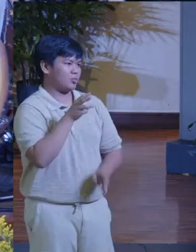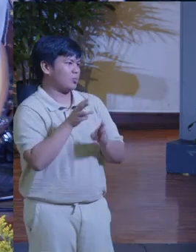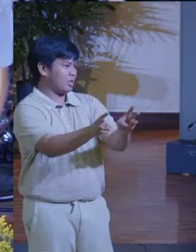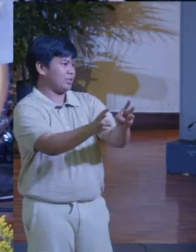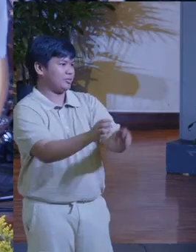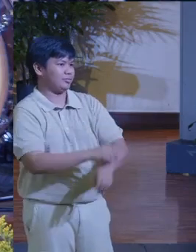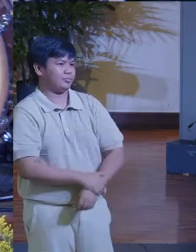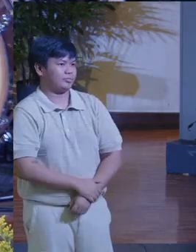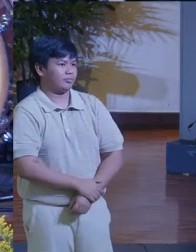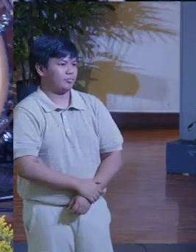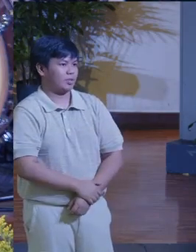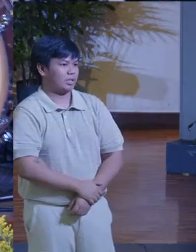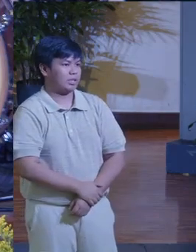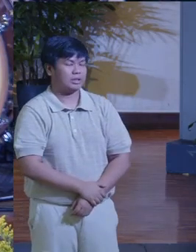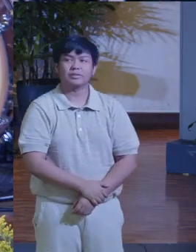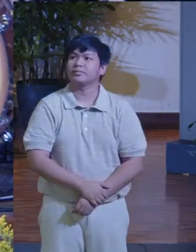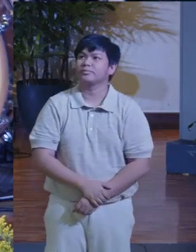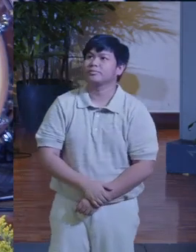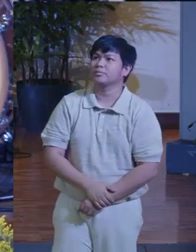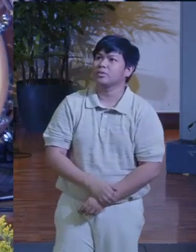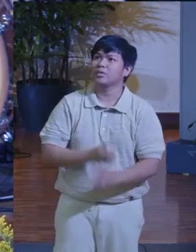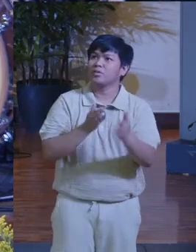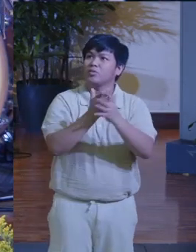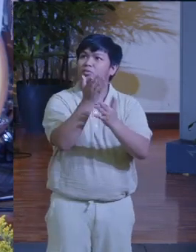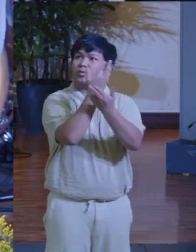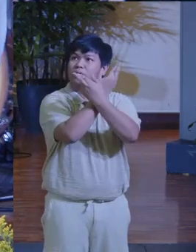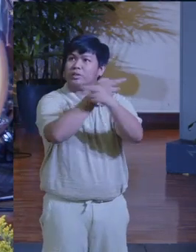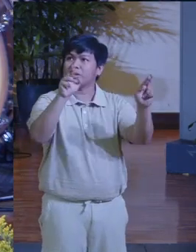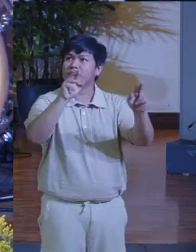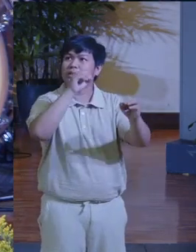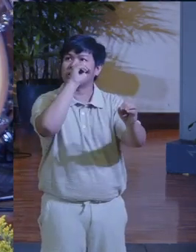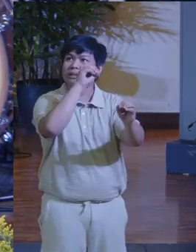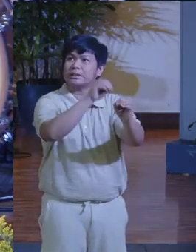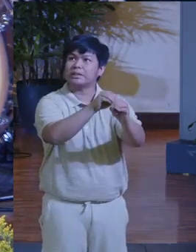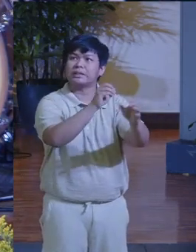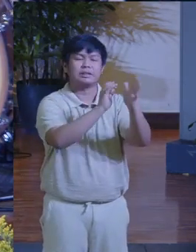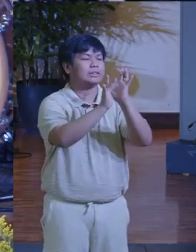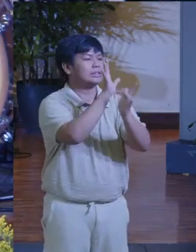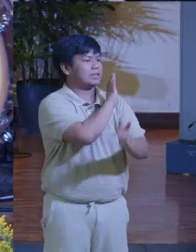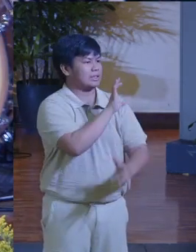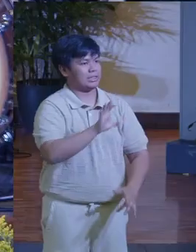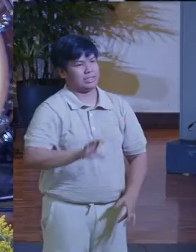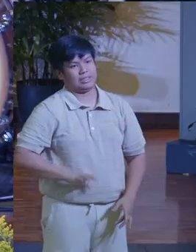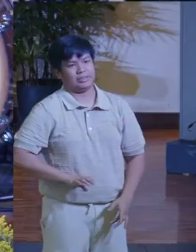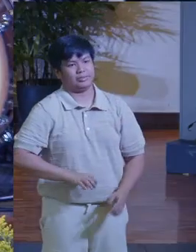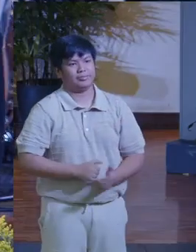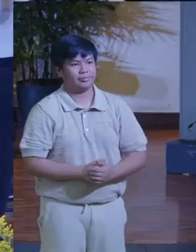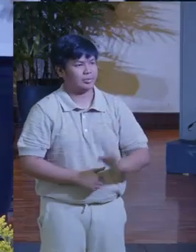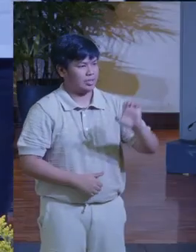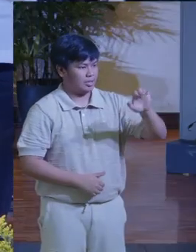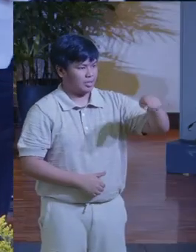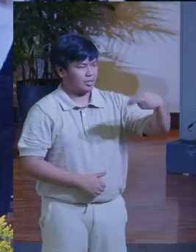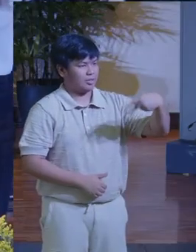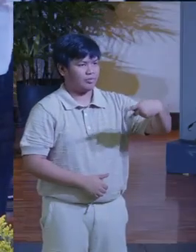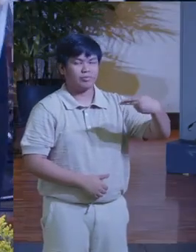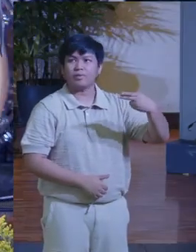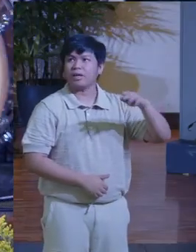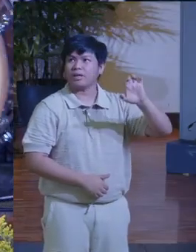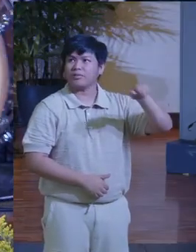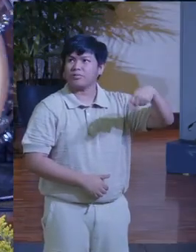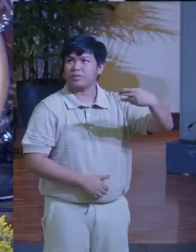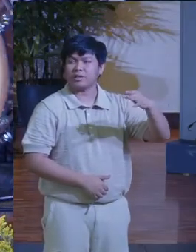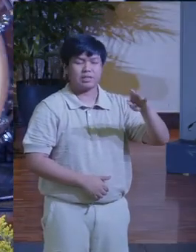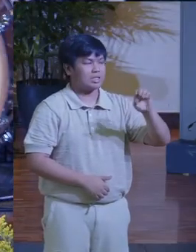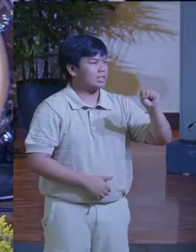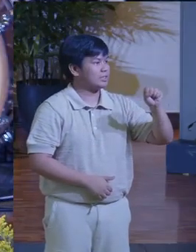Justified by His grace as a gift through the redemption that is in Christ Jesus. Sabi sa Ephesians 1:7, He redeemed us